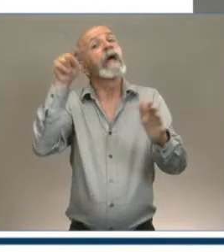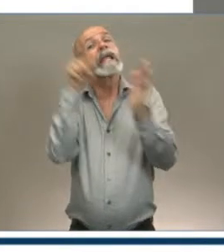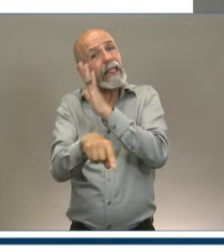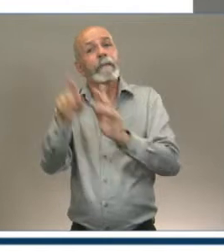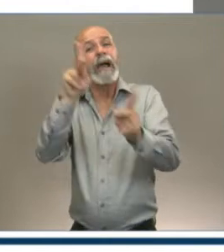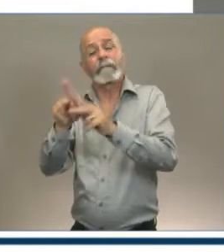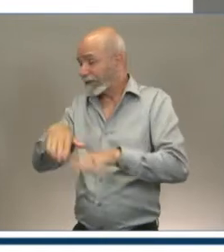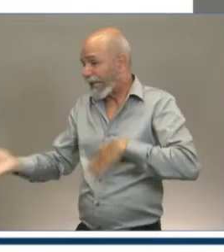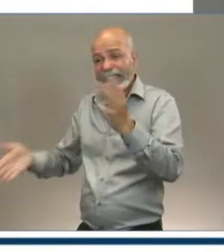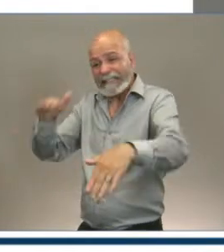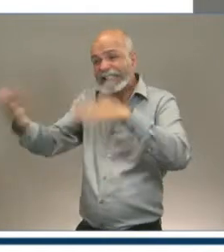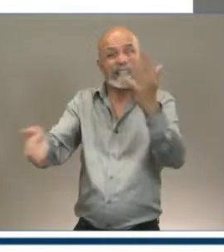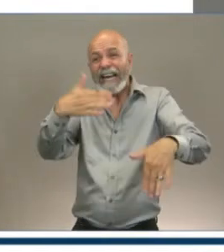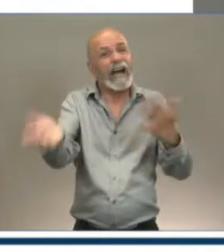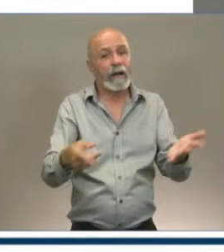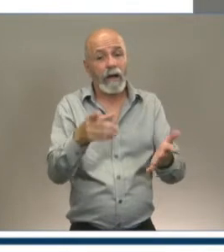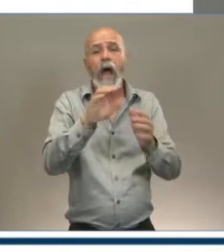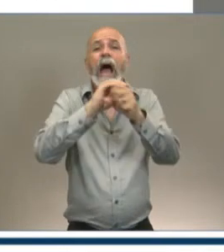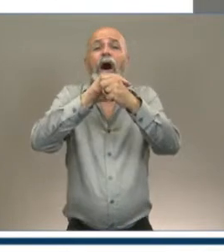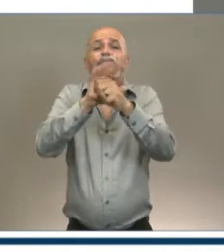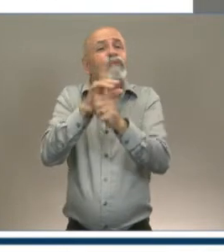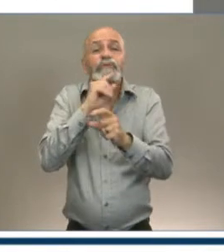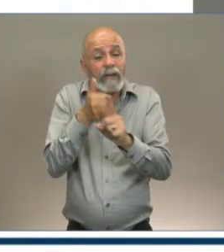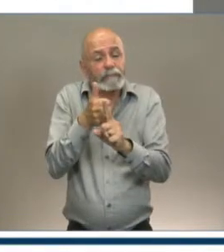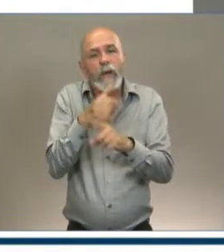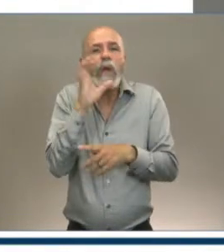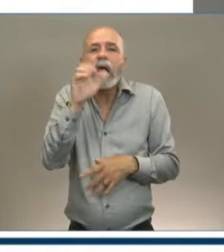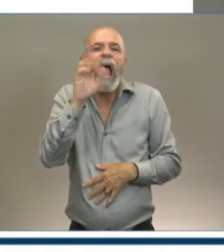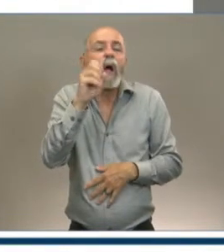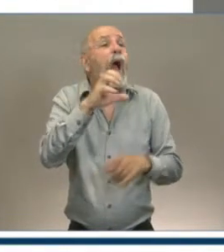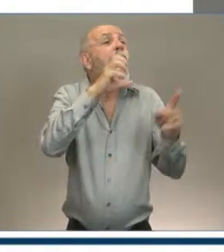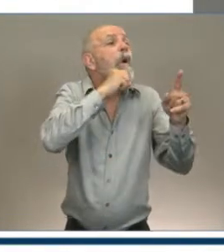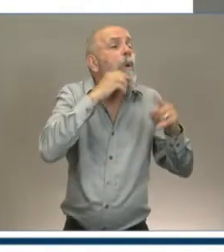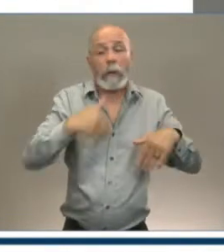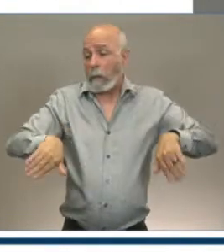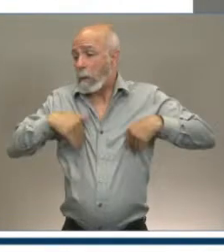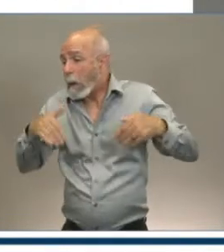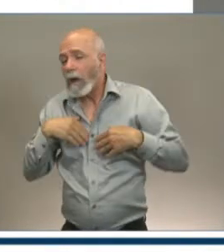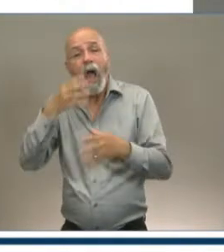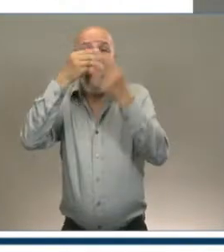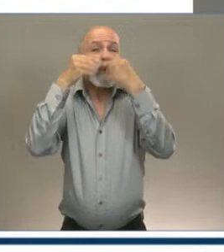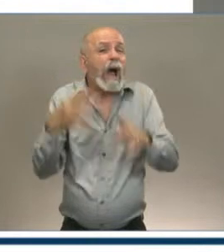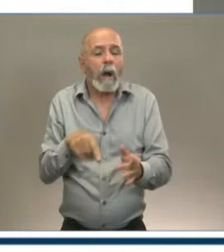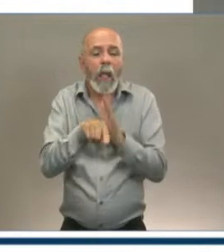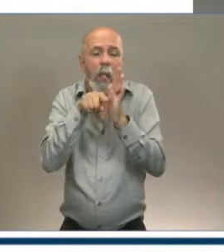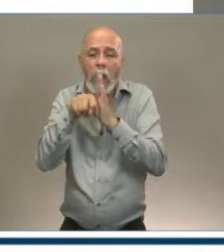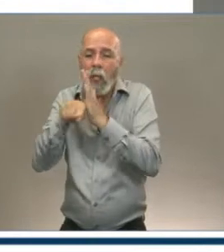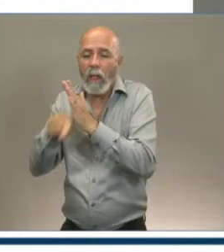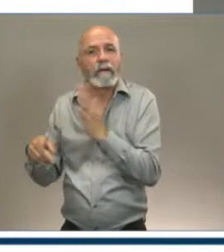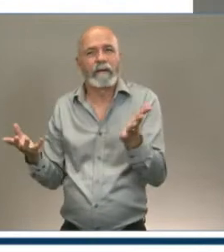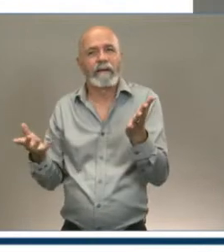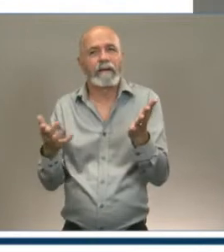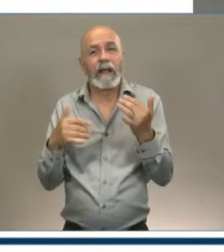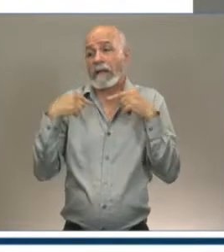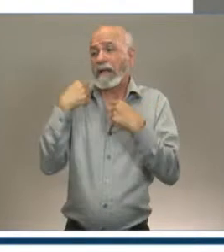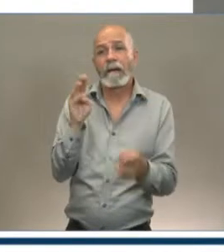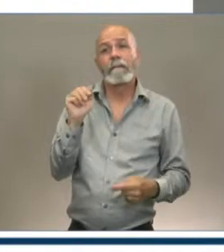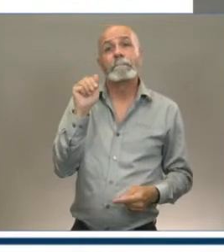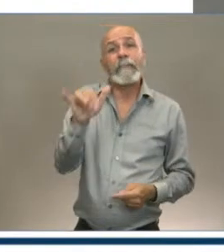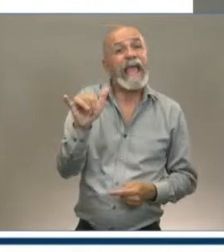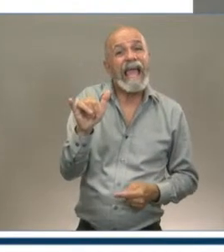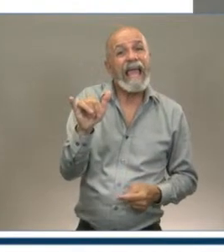are, how old you are, or what you do. Since the beginning of May, 6 Nova Scotians have lost their lives because of